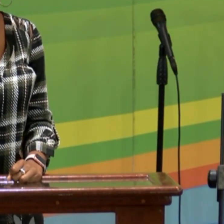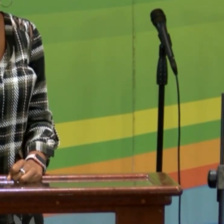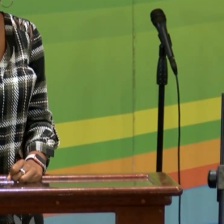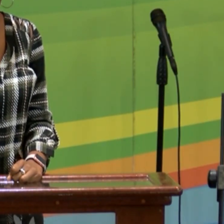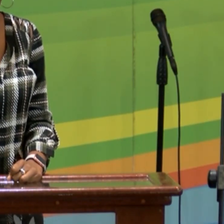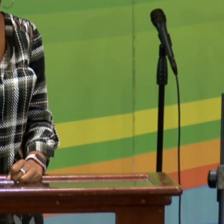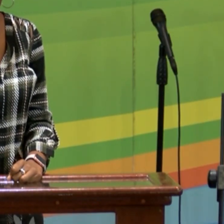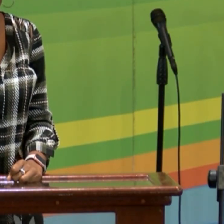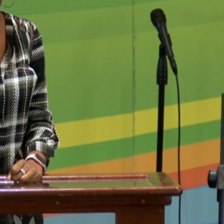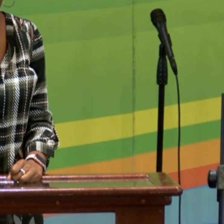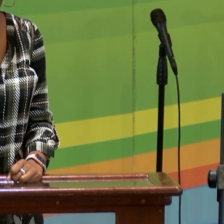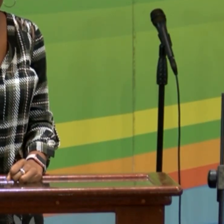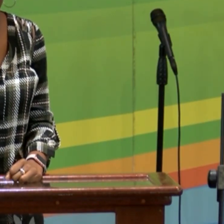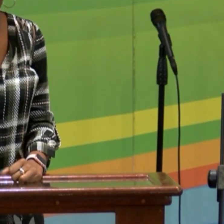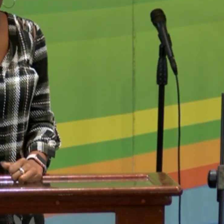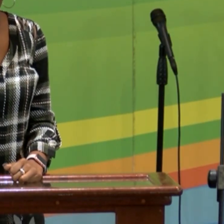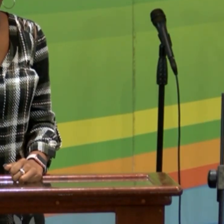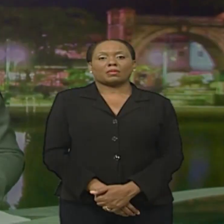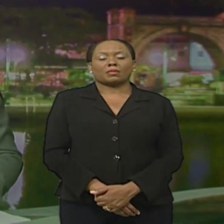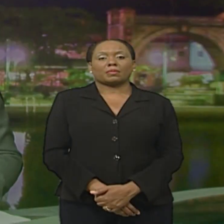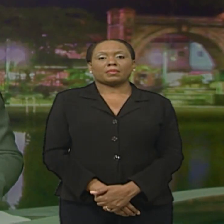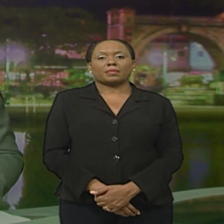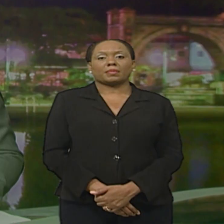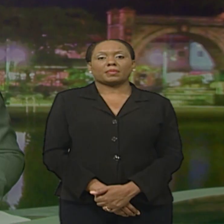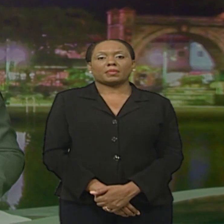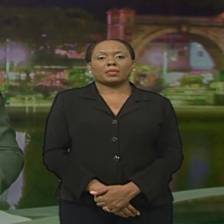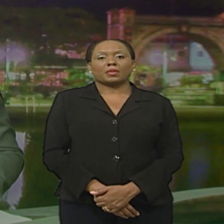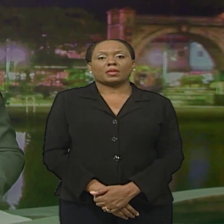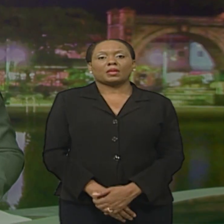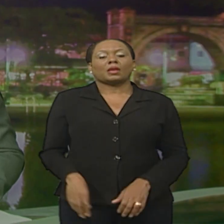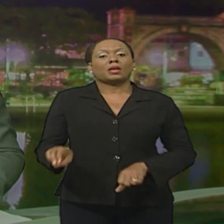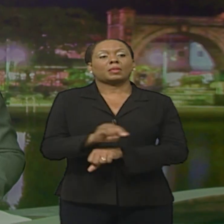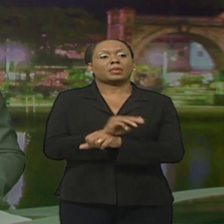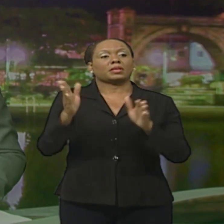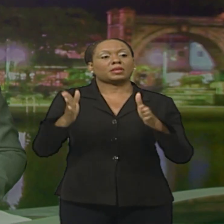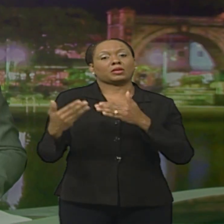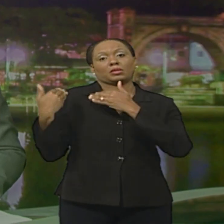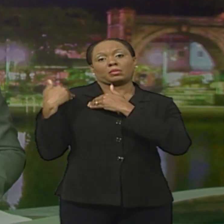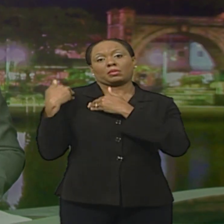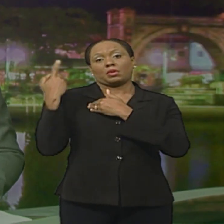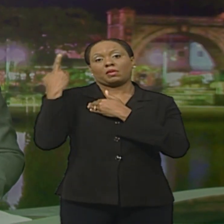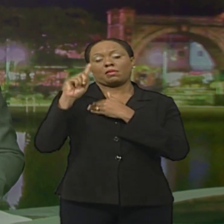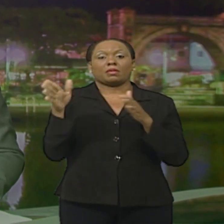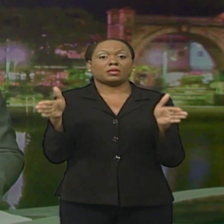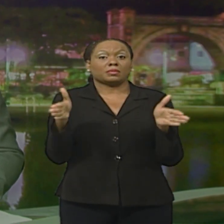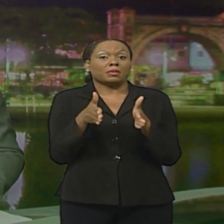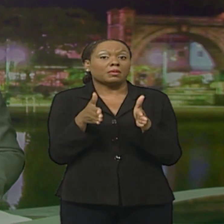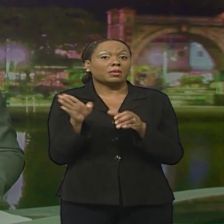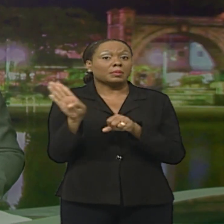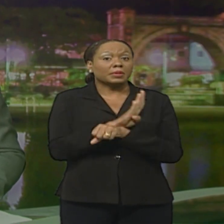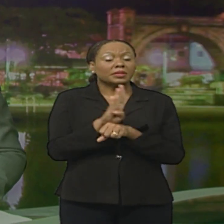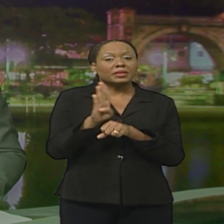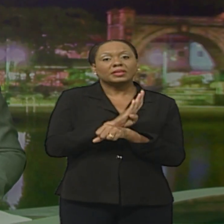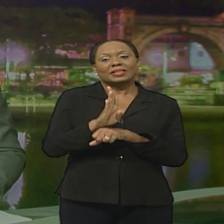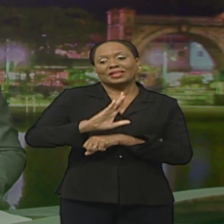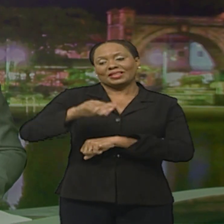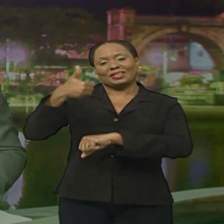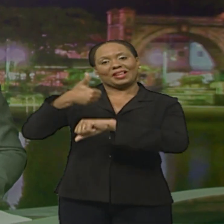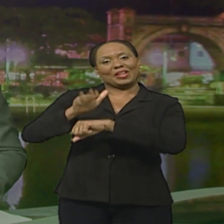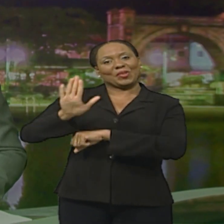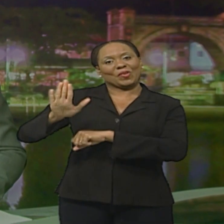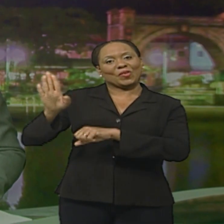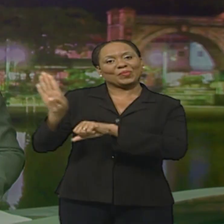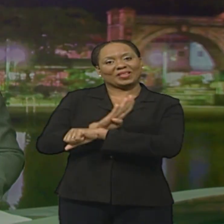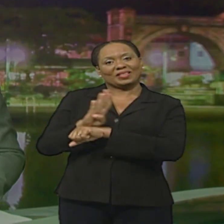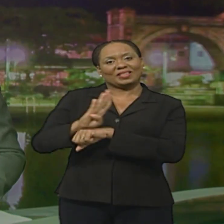to continue to encourage him. Mr. Sutherland, who is Minister of Small Business, Entrepreneurship and Commerce,